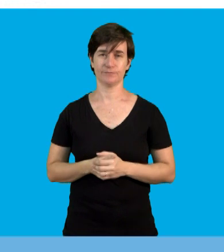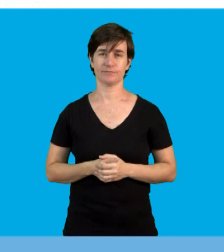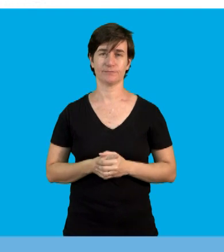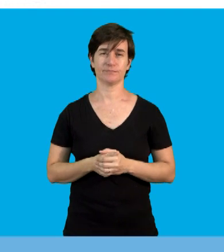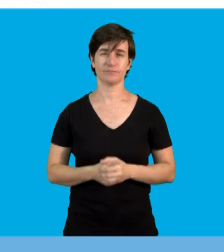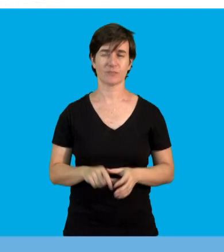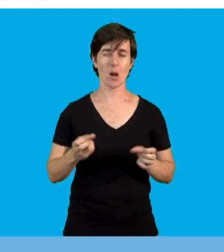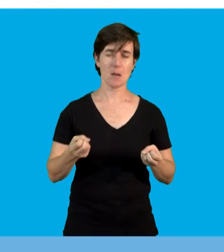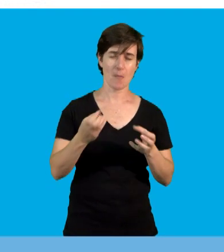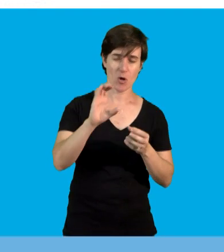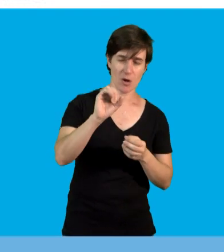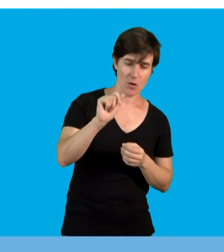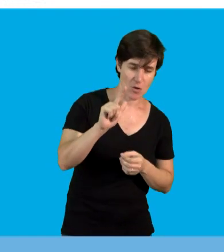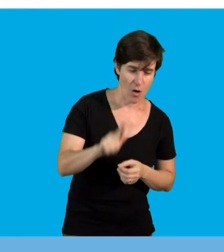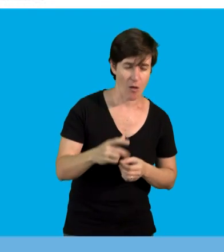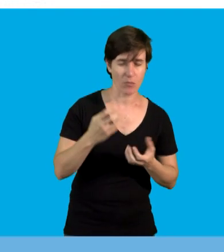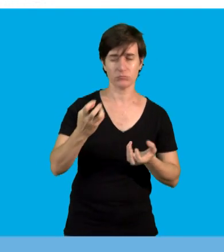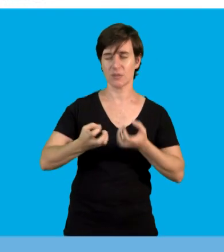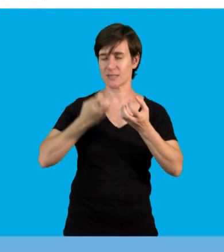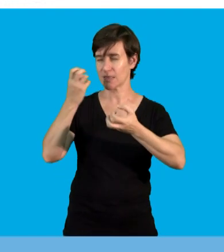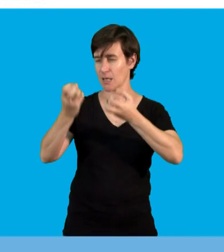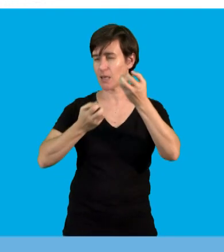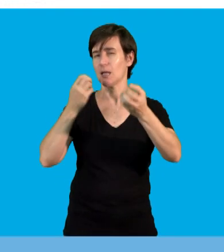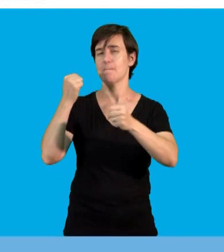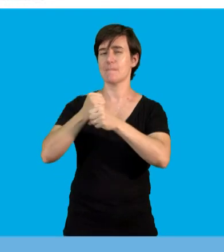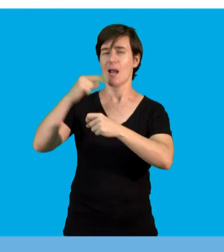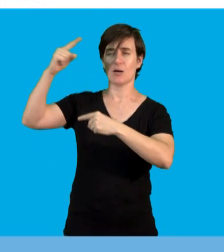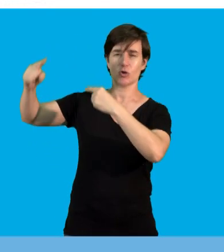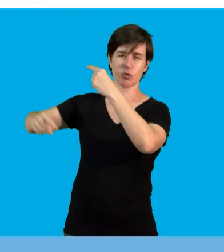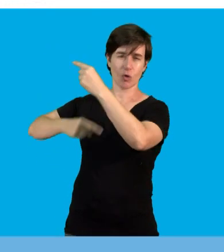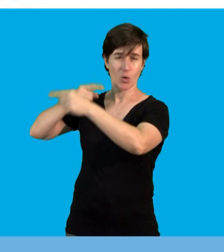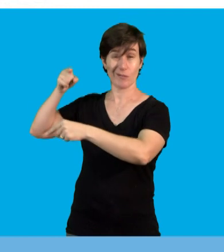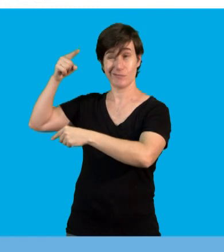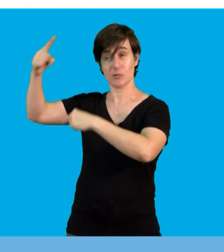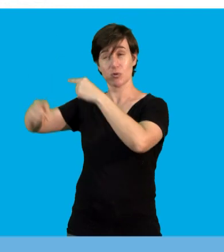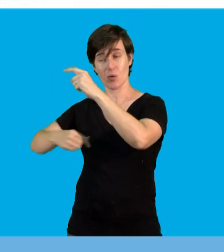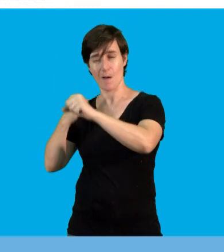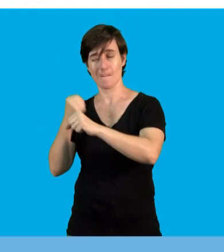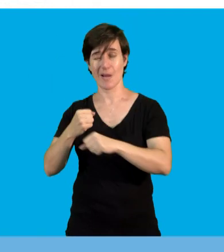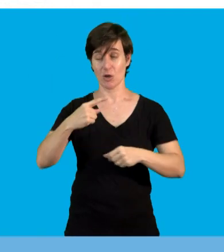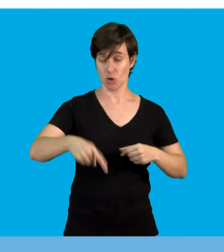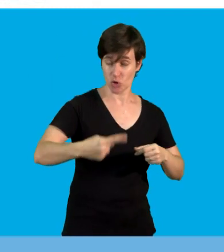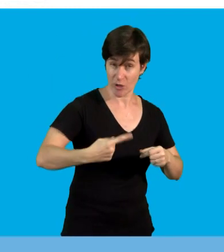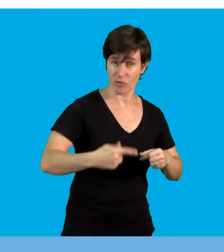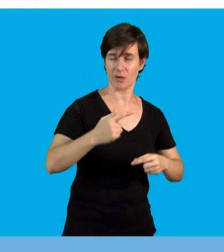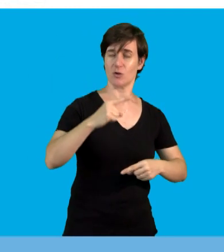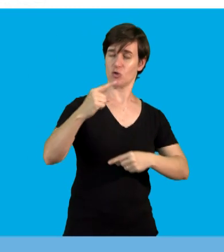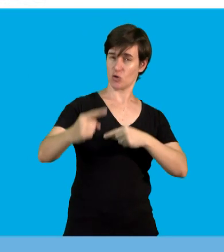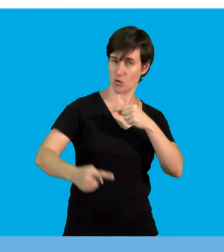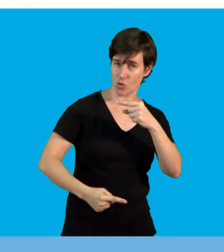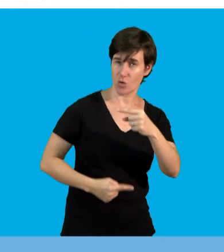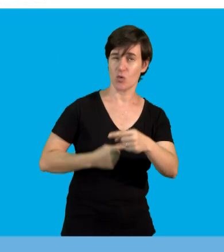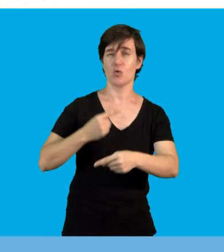burning the coal, and then the steam being produced will turn the turbine. As the turbine turns again, it turns the